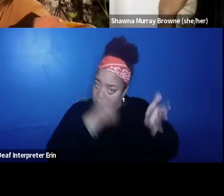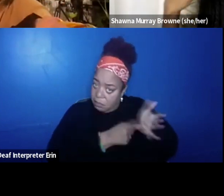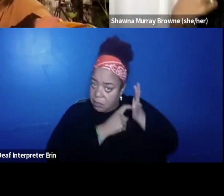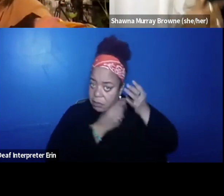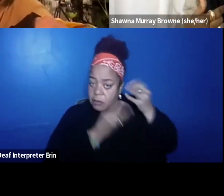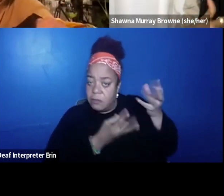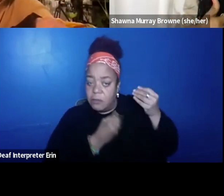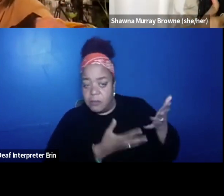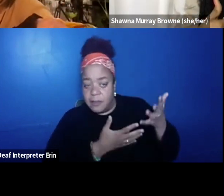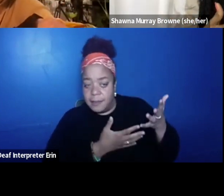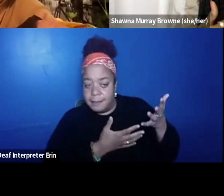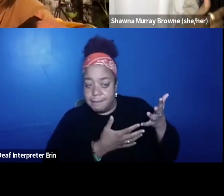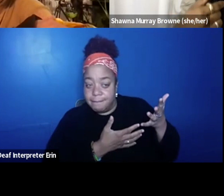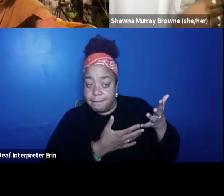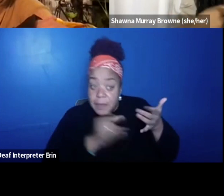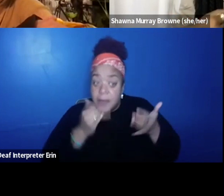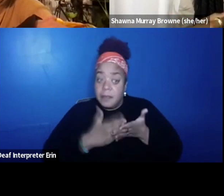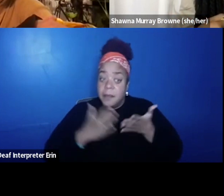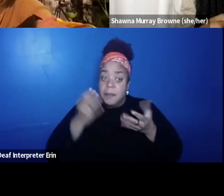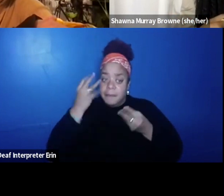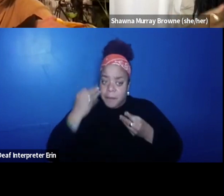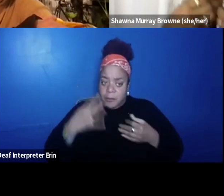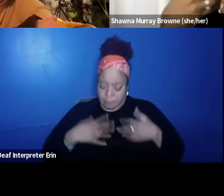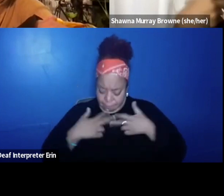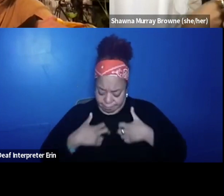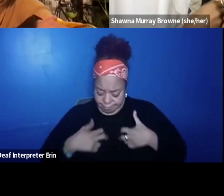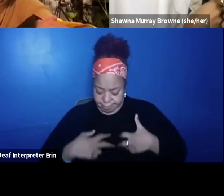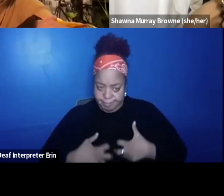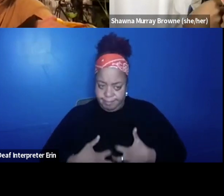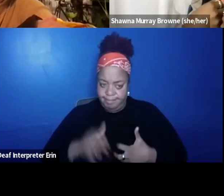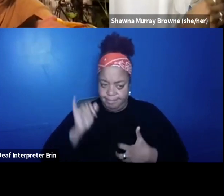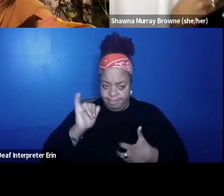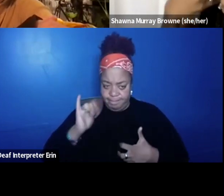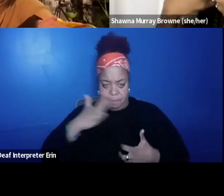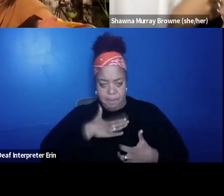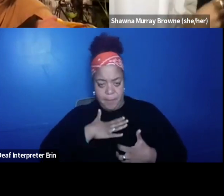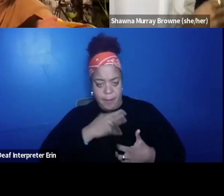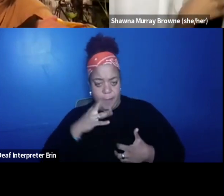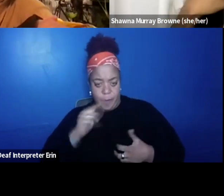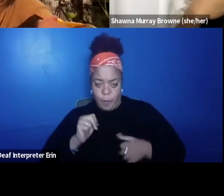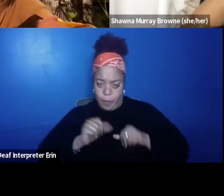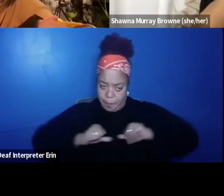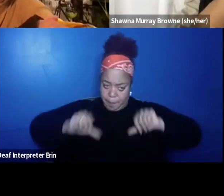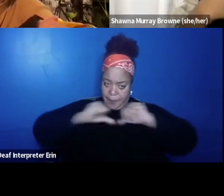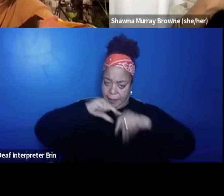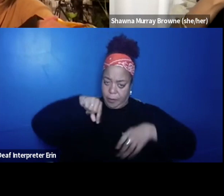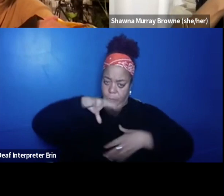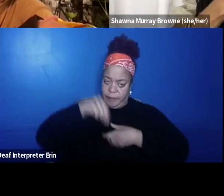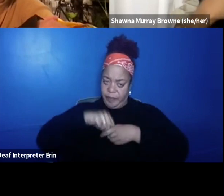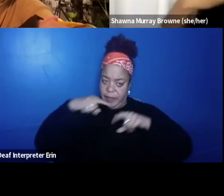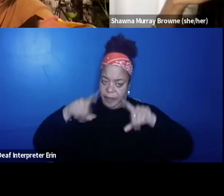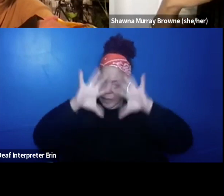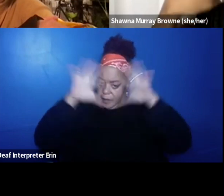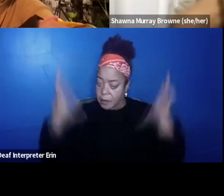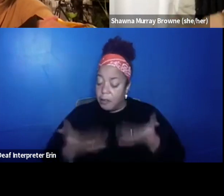I have to assess within myself about my own positioning as Shauna Murray Brown, my positioning as a Black woman, as